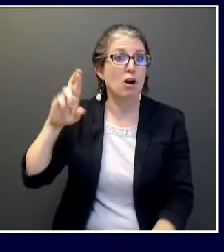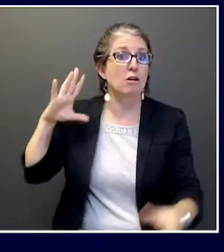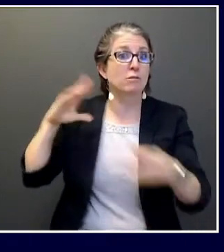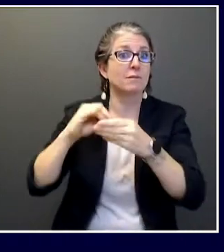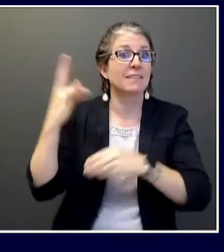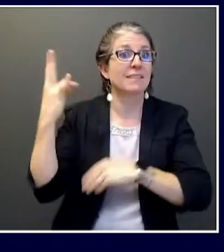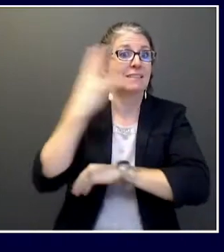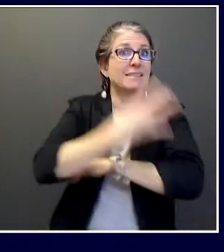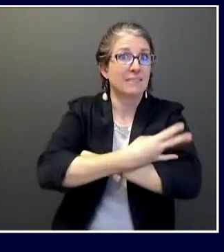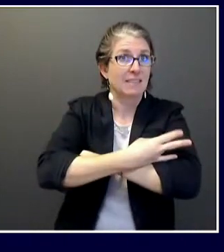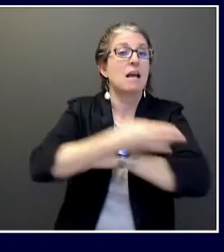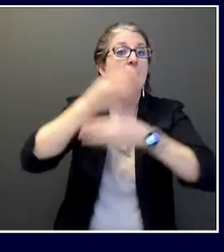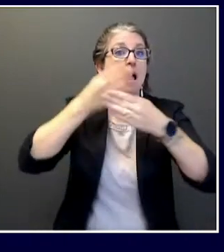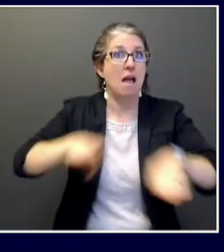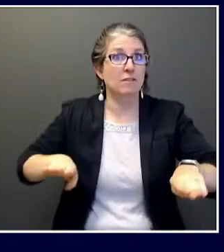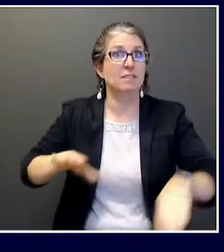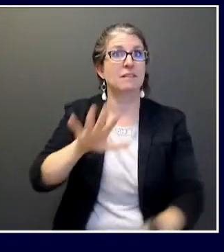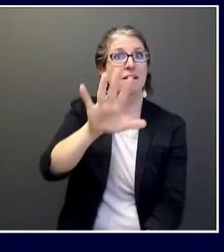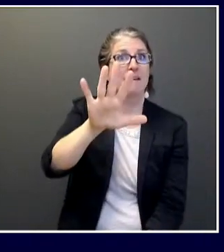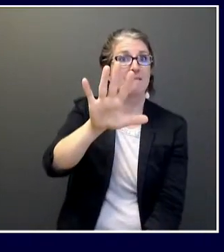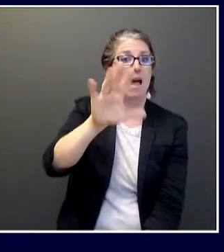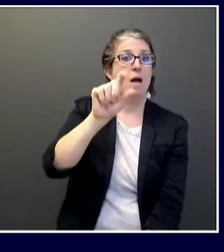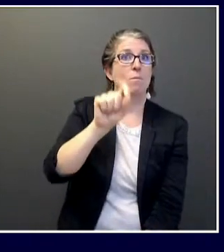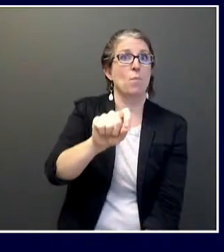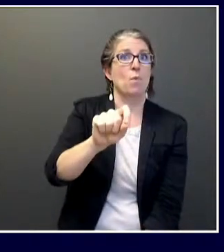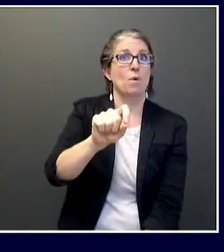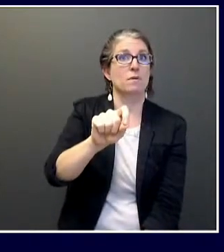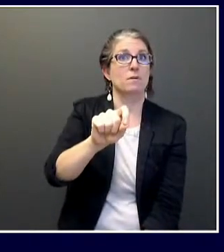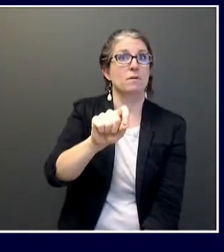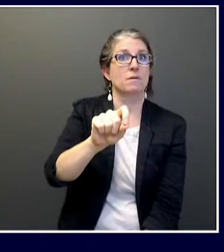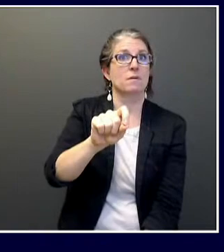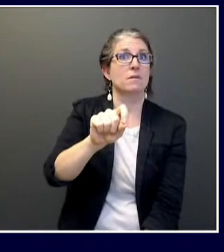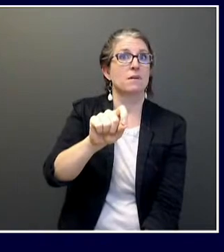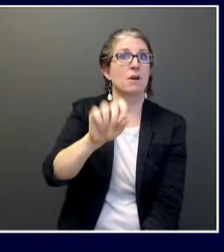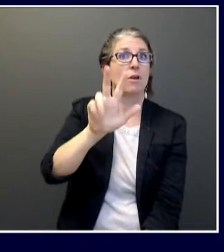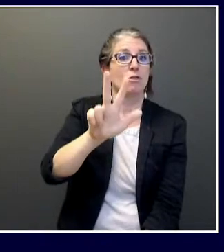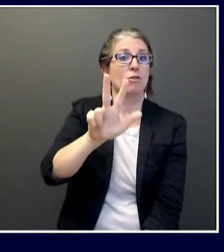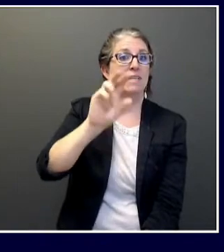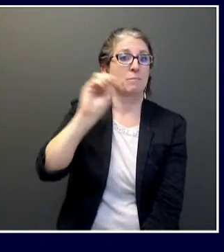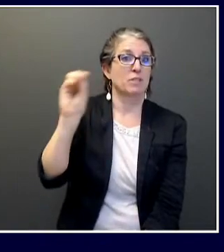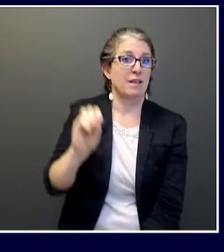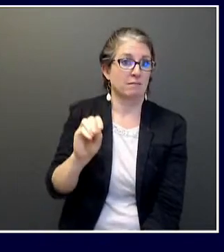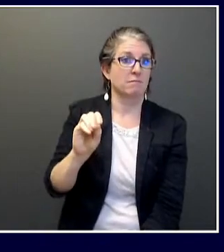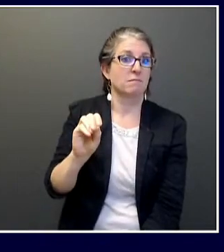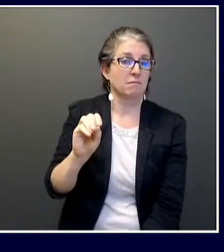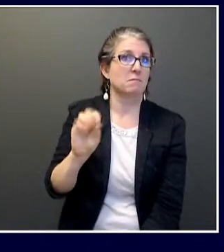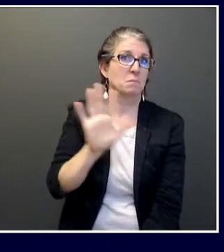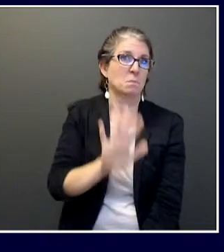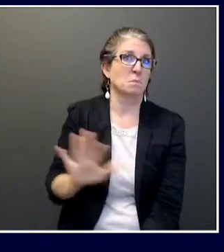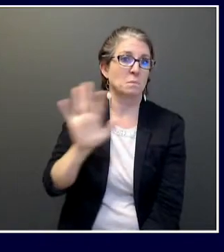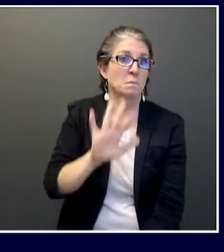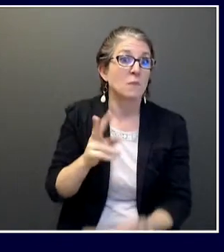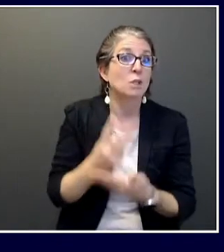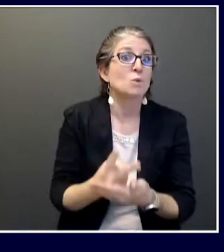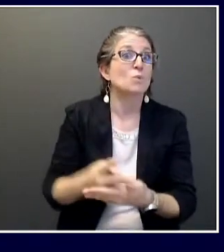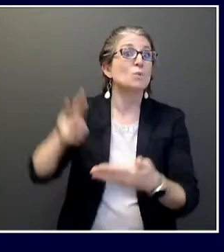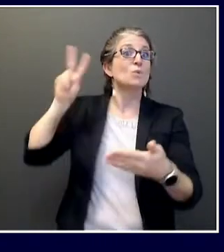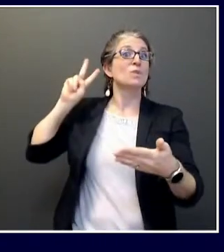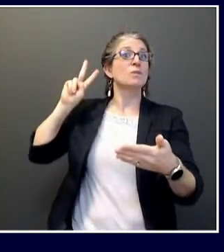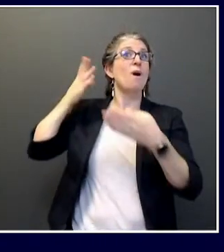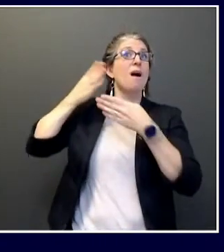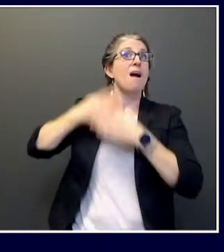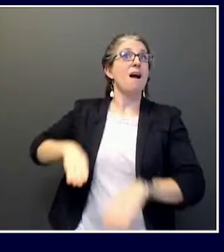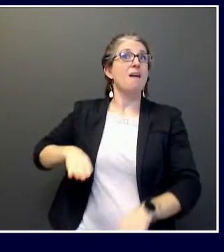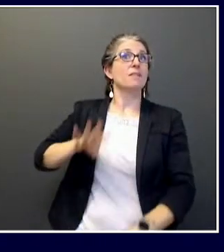at 5.3%. 2 weeks ago, the positivity rate was